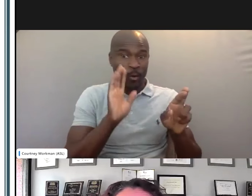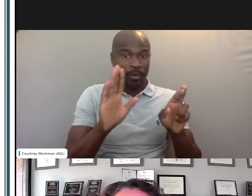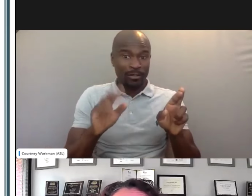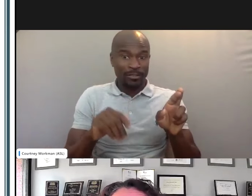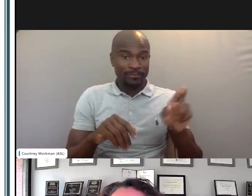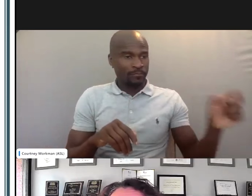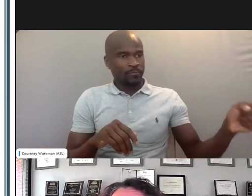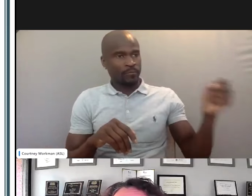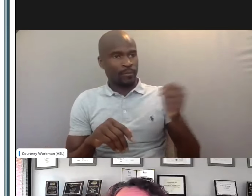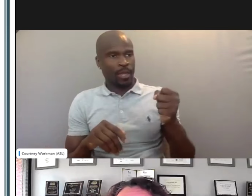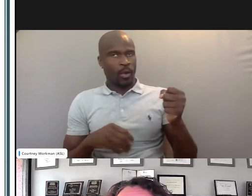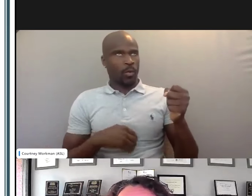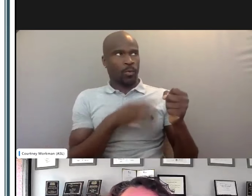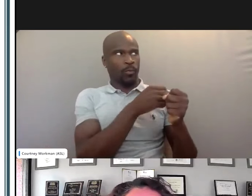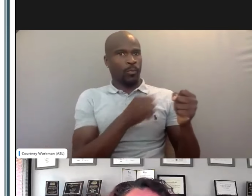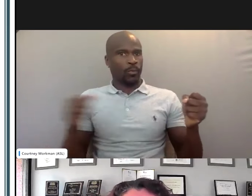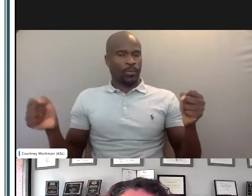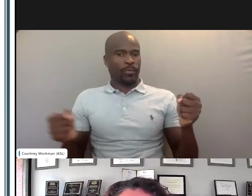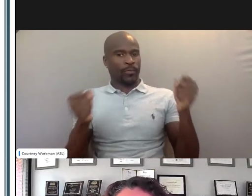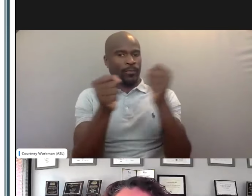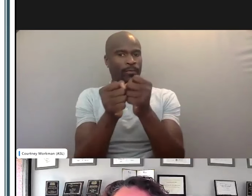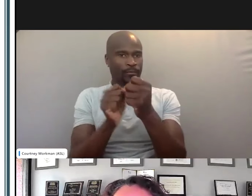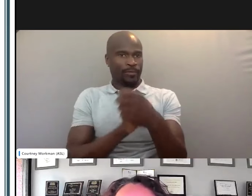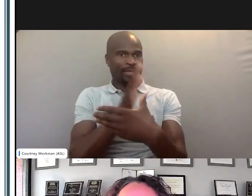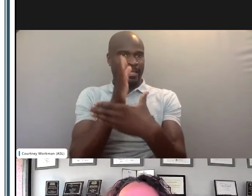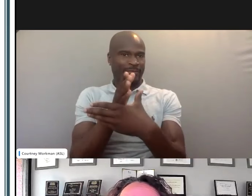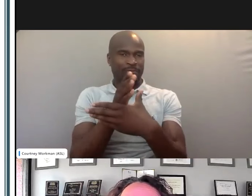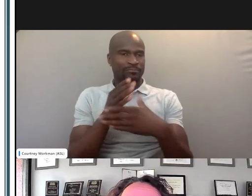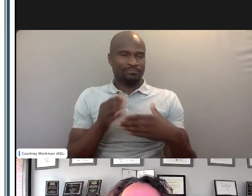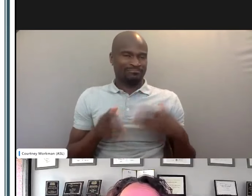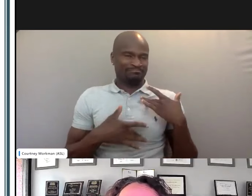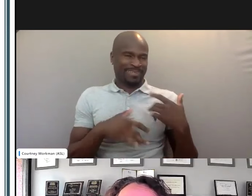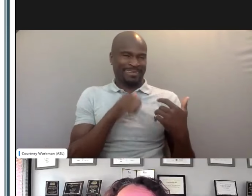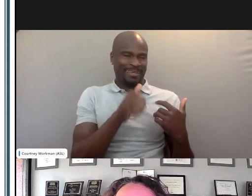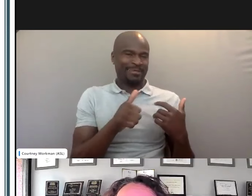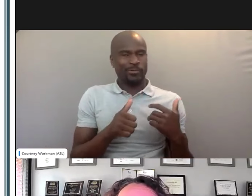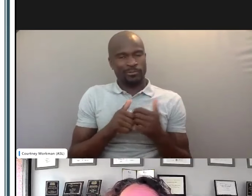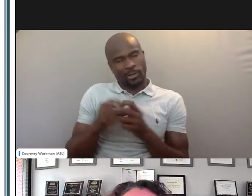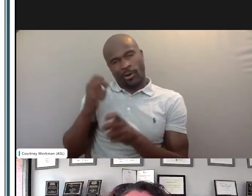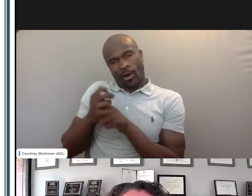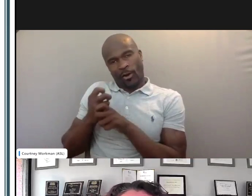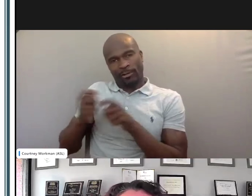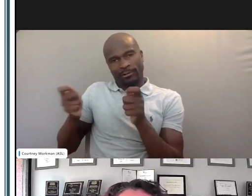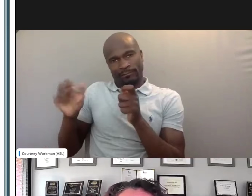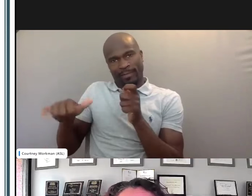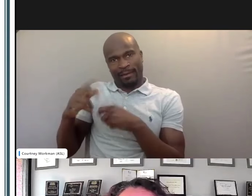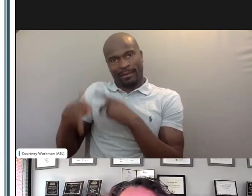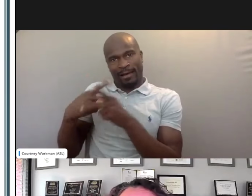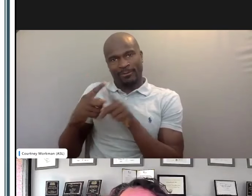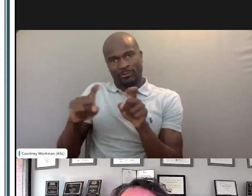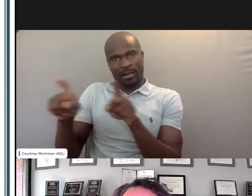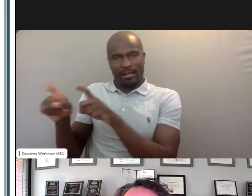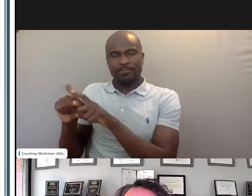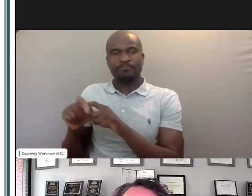randomly assign them to an intervention right shortly after. So so this sort of work is evidence informed. What